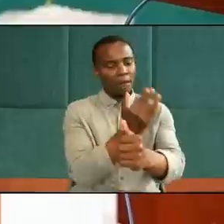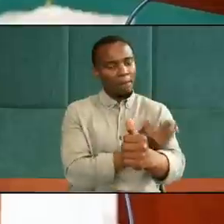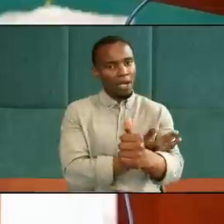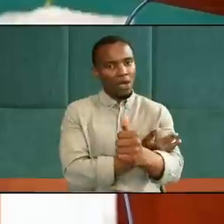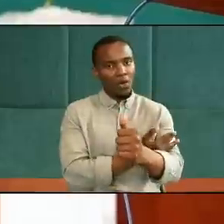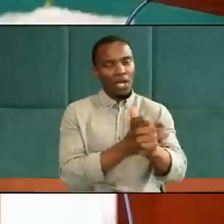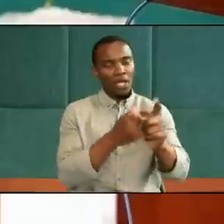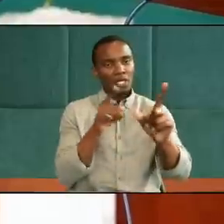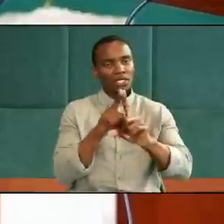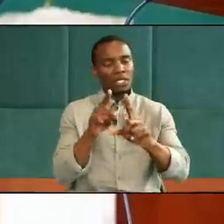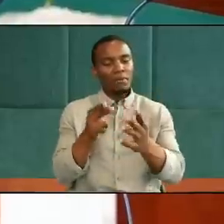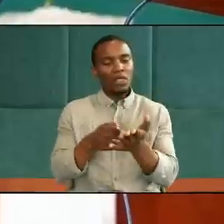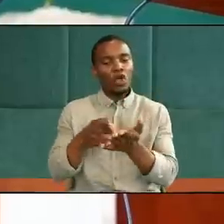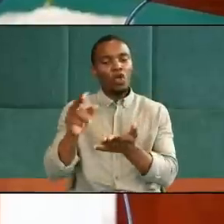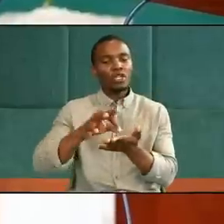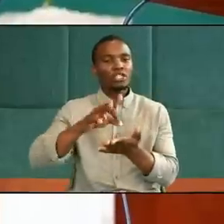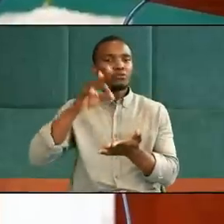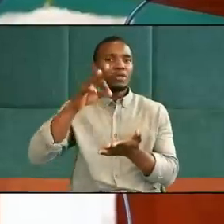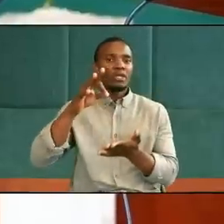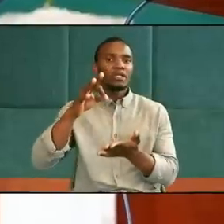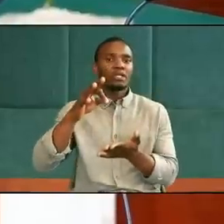the presence of your Holy Spirit.